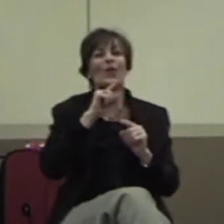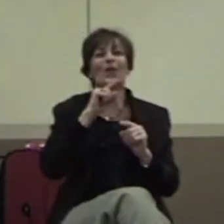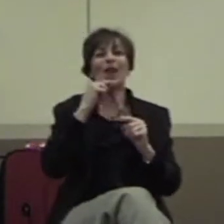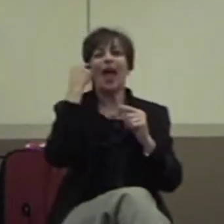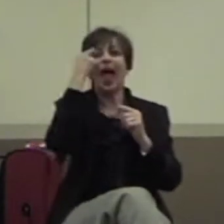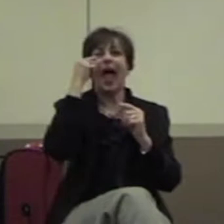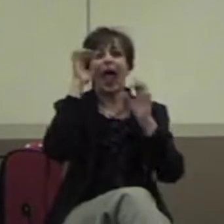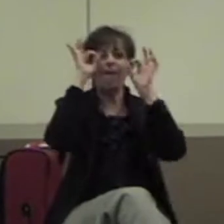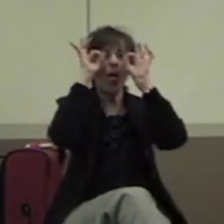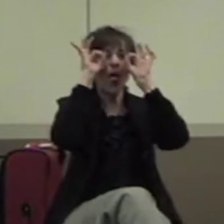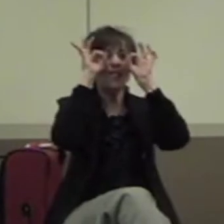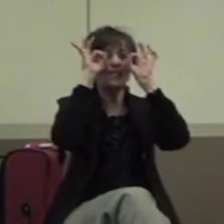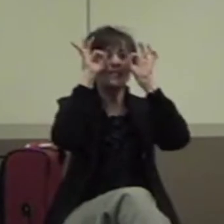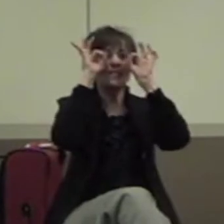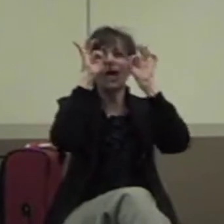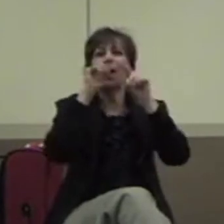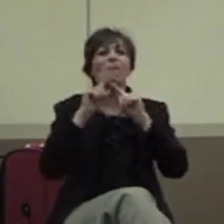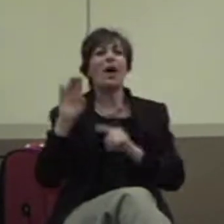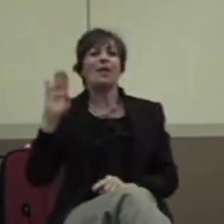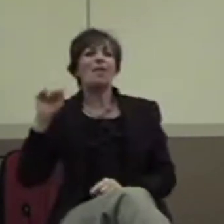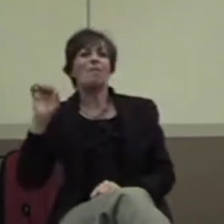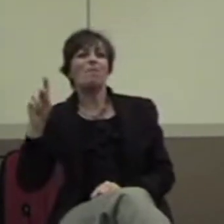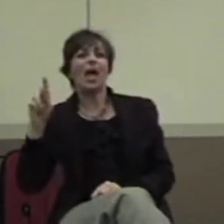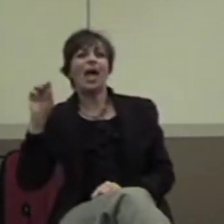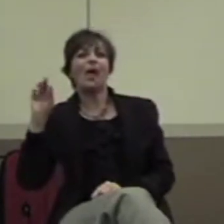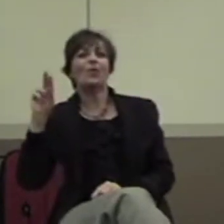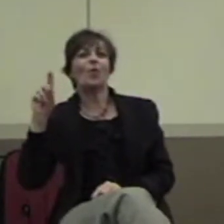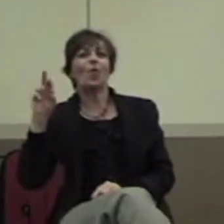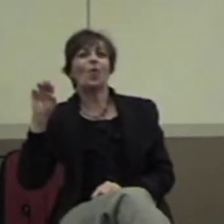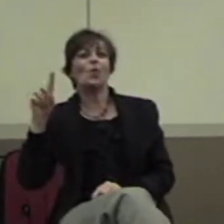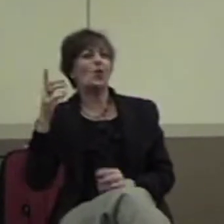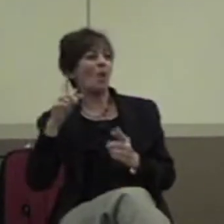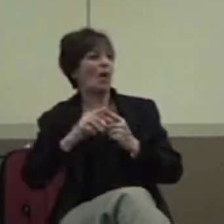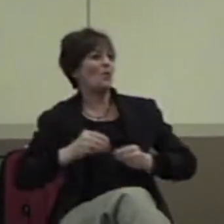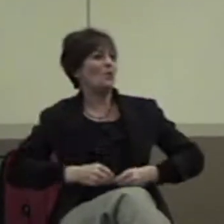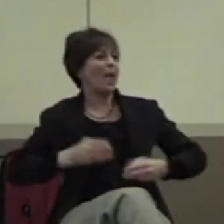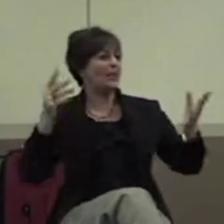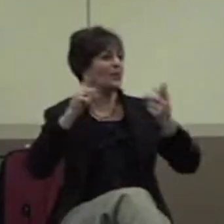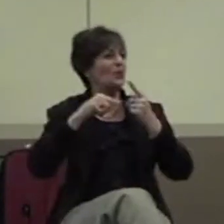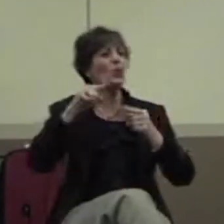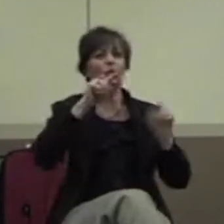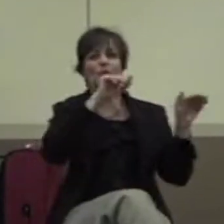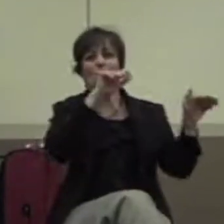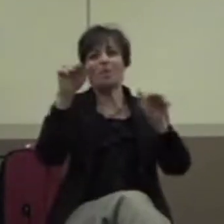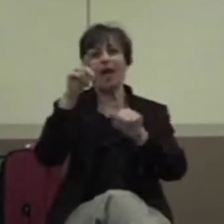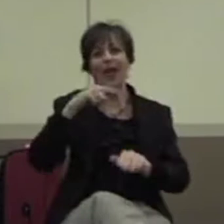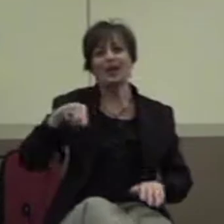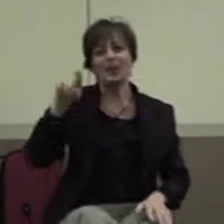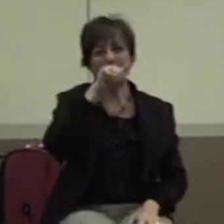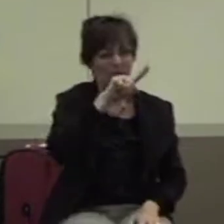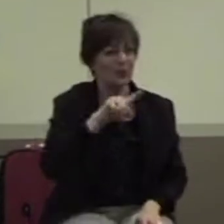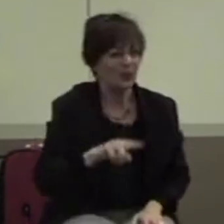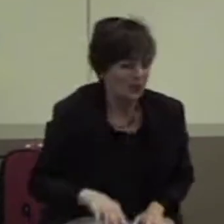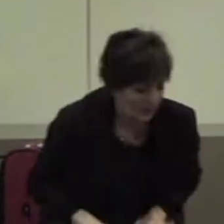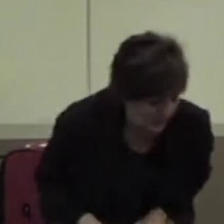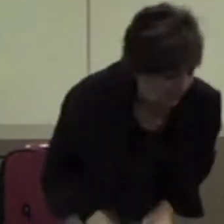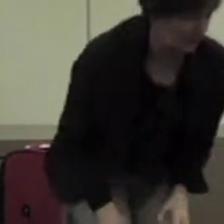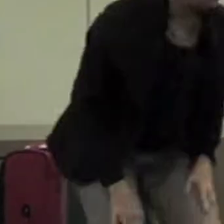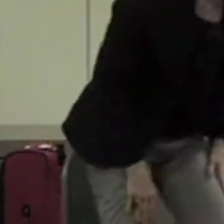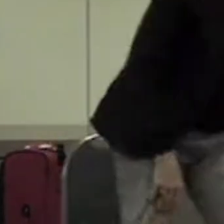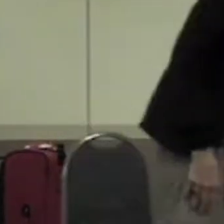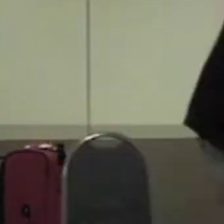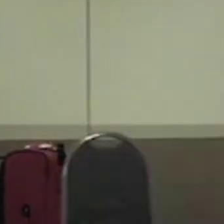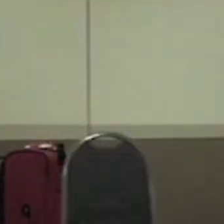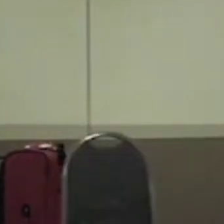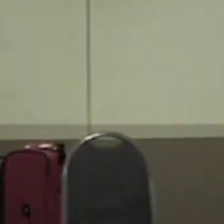eyeballs, but they were on back order. I was going to pass out eyeballs to you just to remind you that a lot of behavior